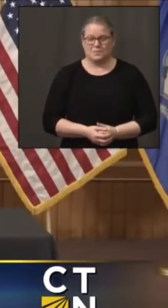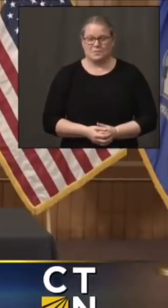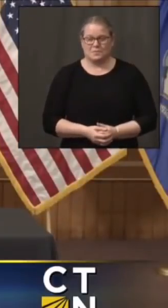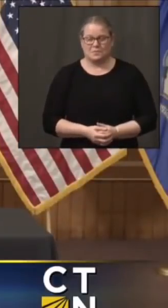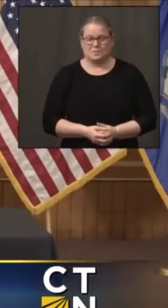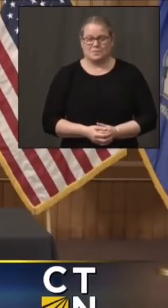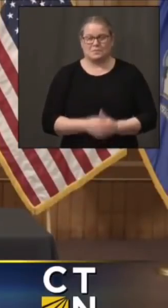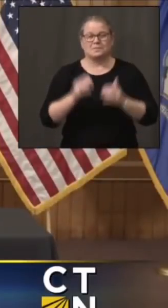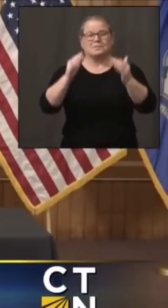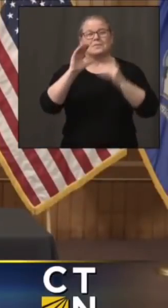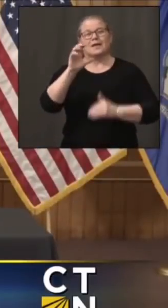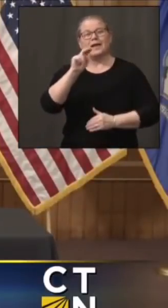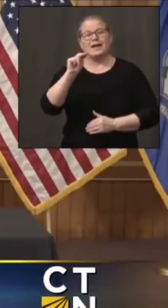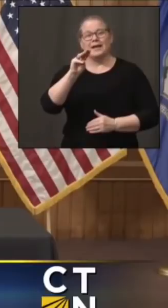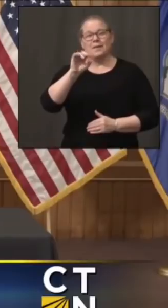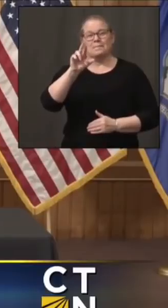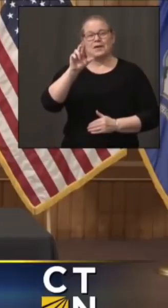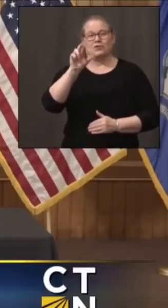The Connecticut Mirror.